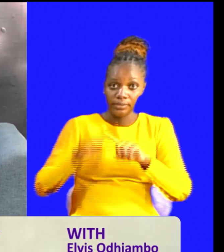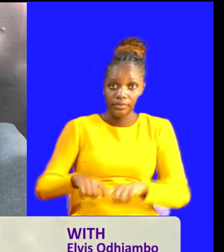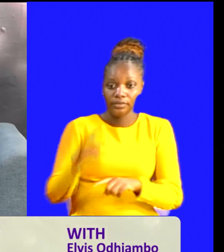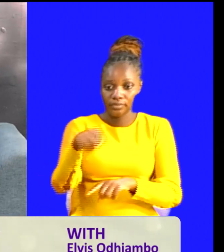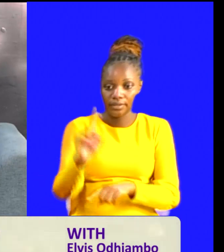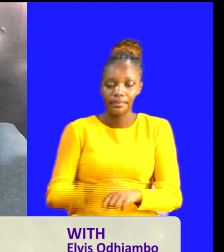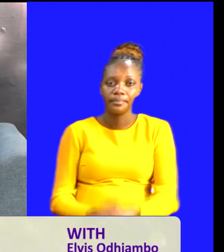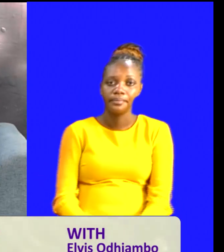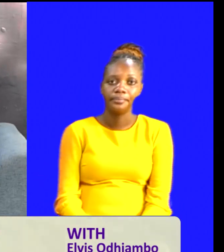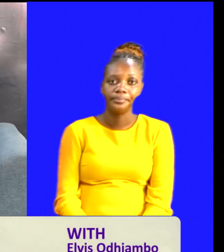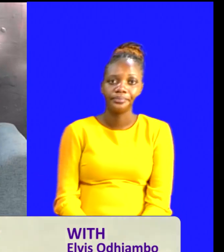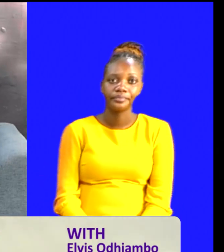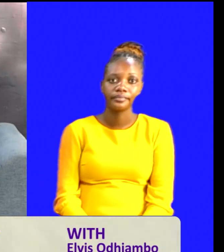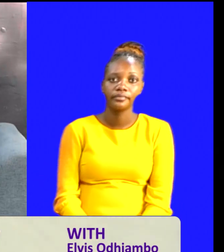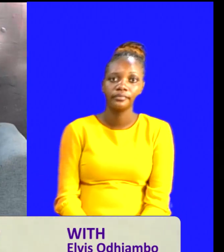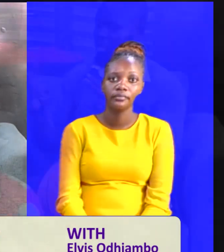concerned.